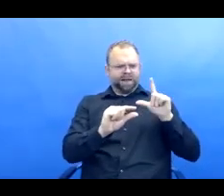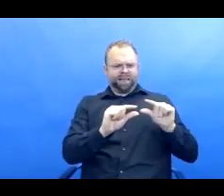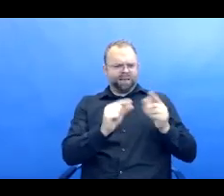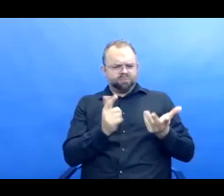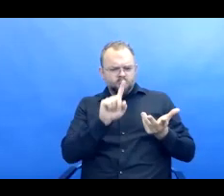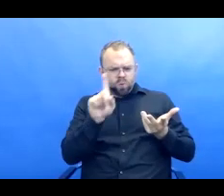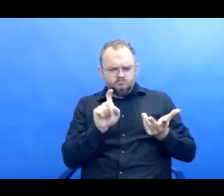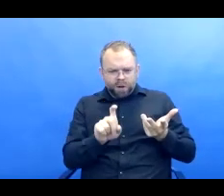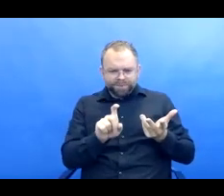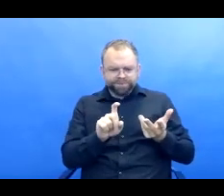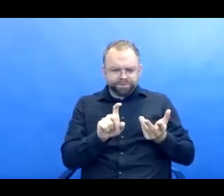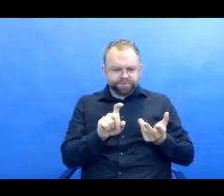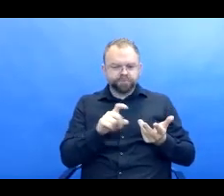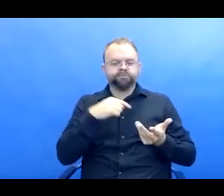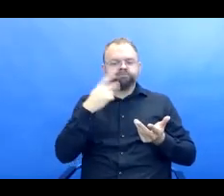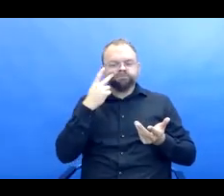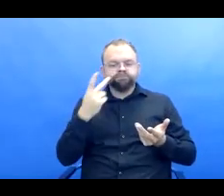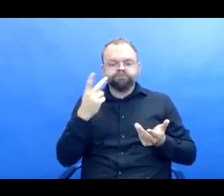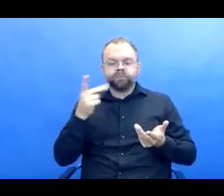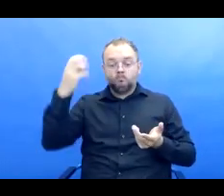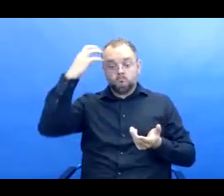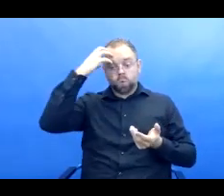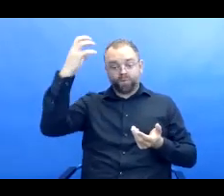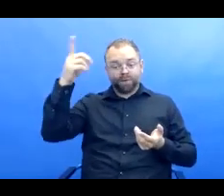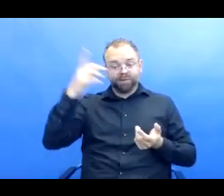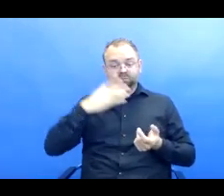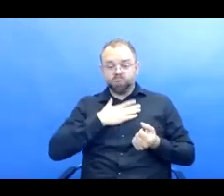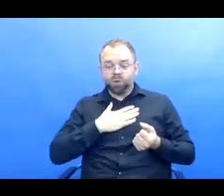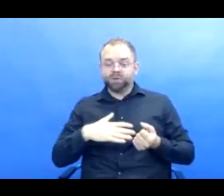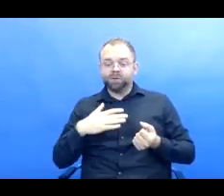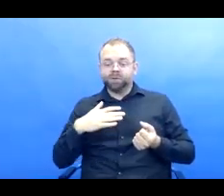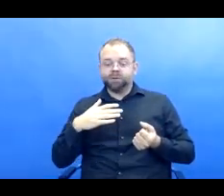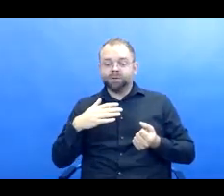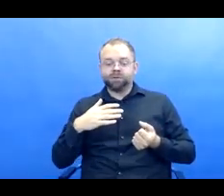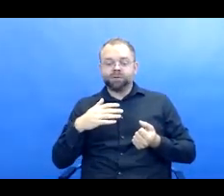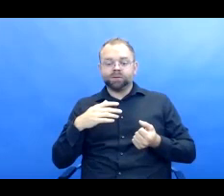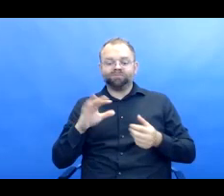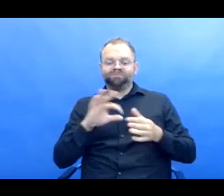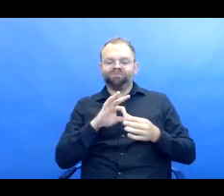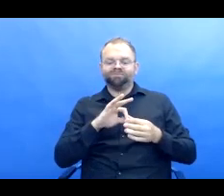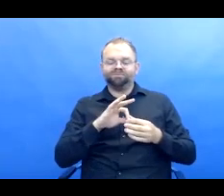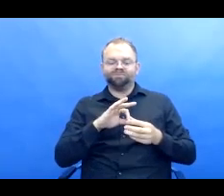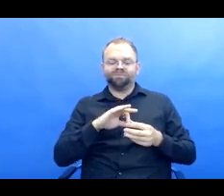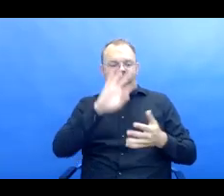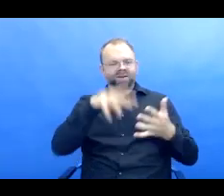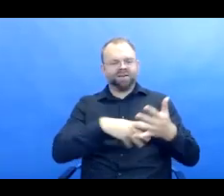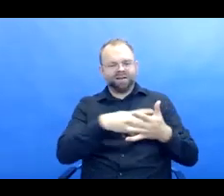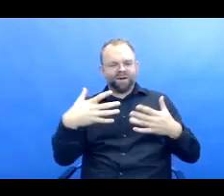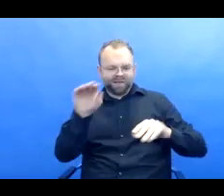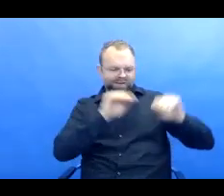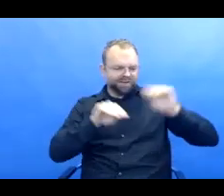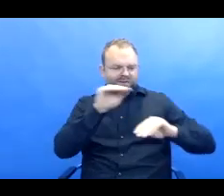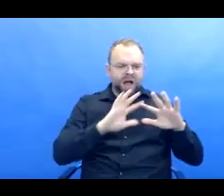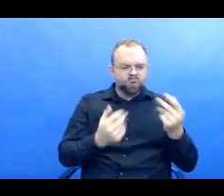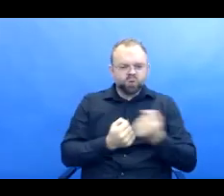80% impairment, those belonging to BPL families, and those who are certified as